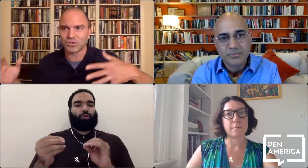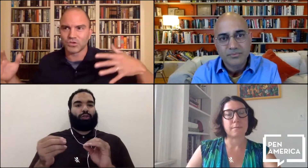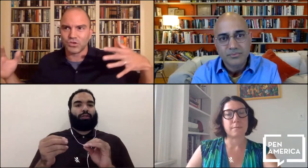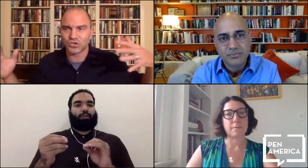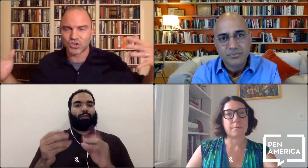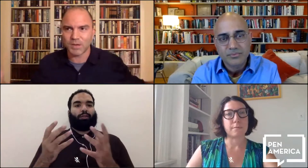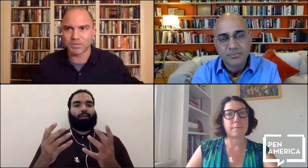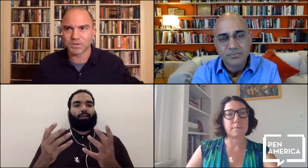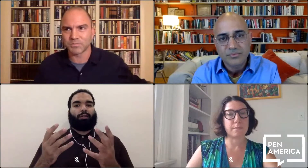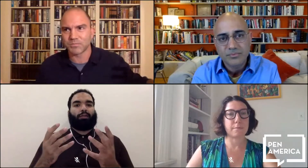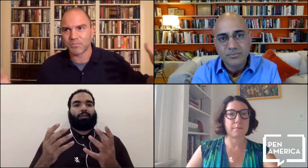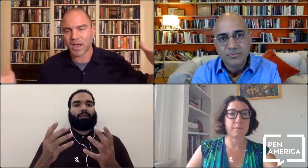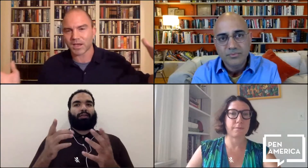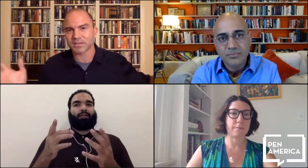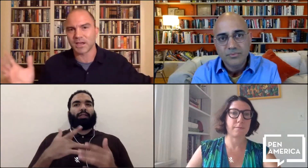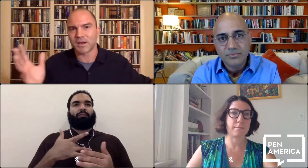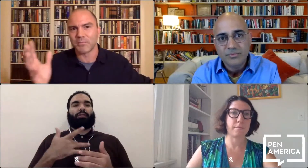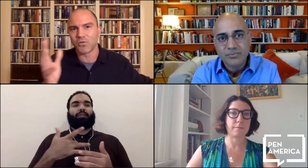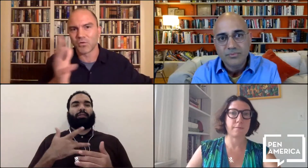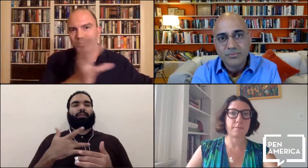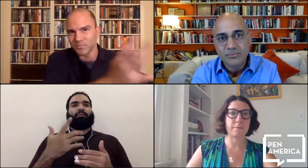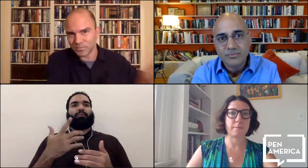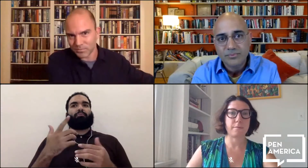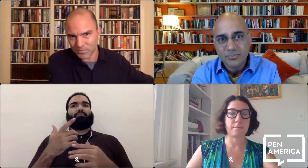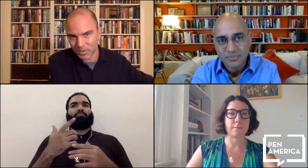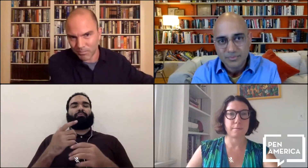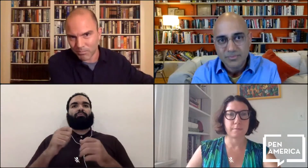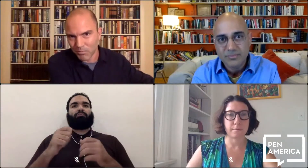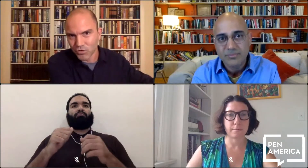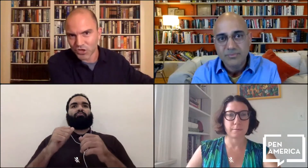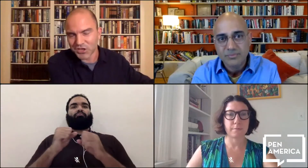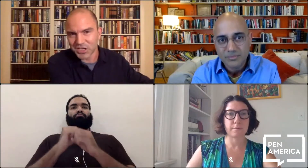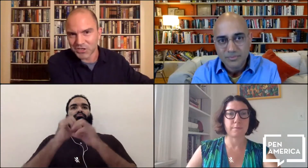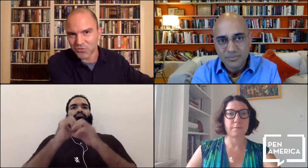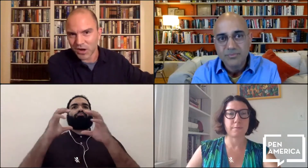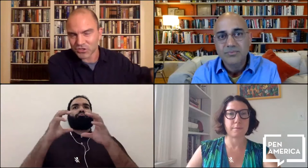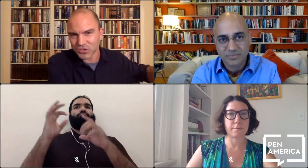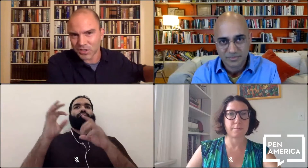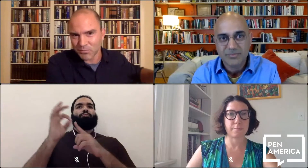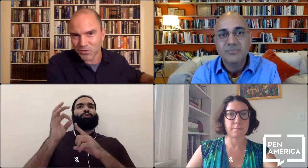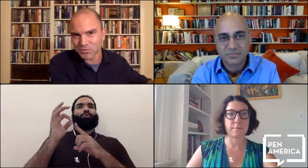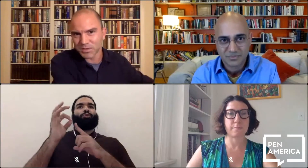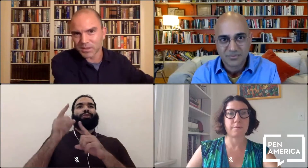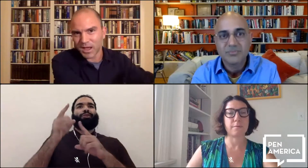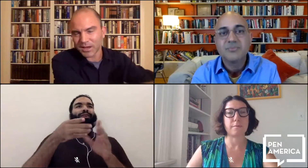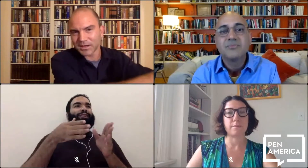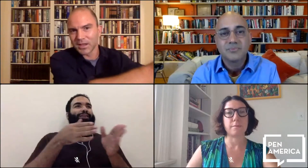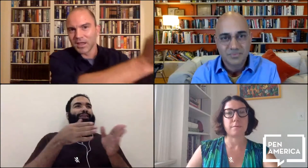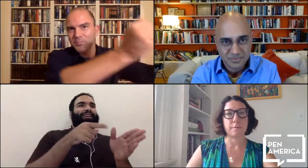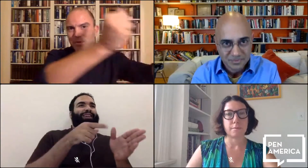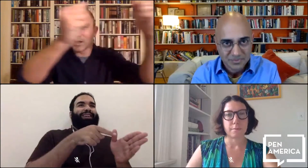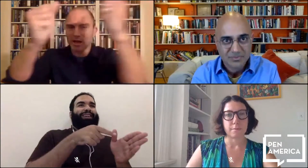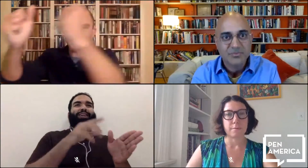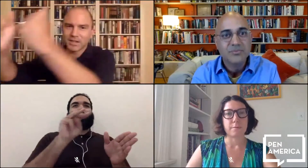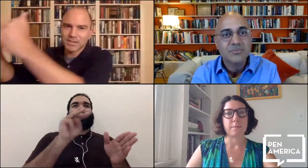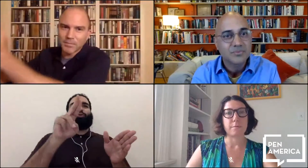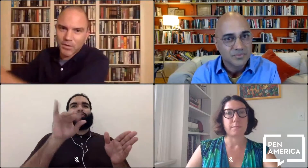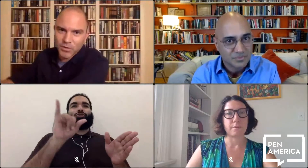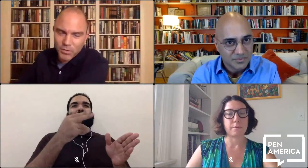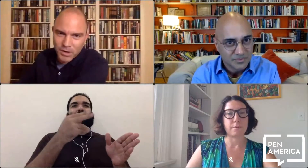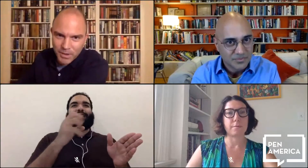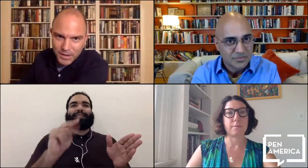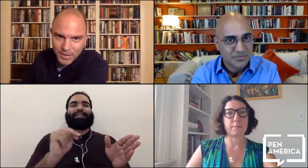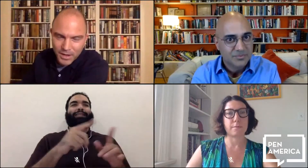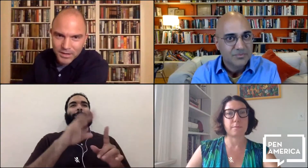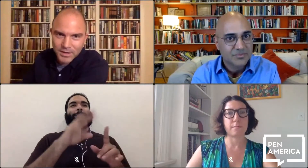it shaped Pakistan in a more mujahideen direction that produced bin Laden. Bin Laden ends up all